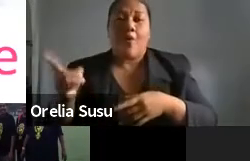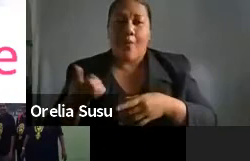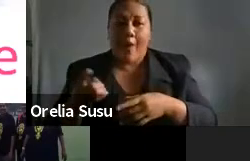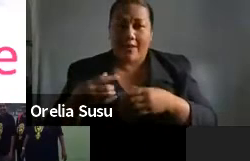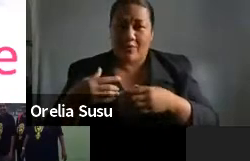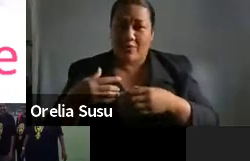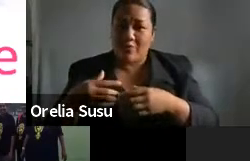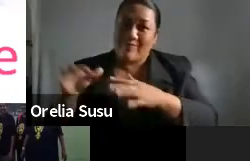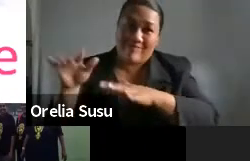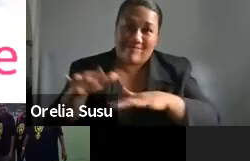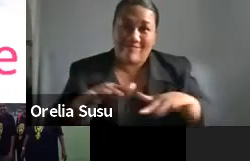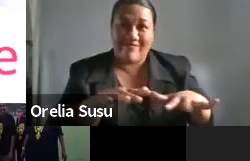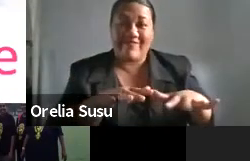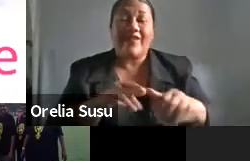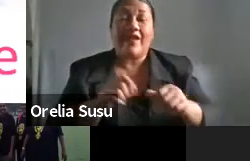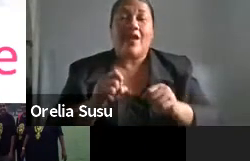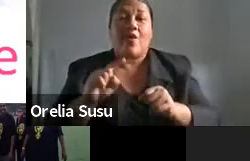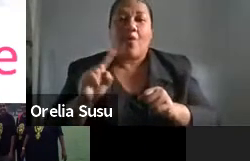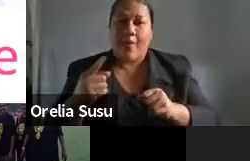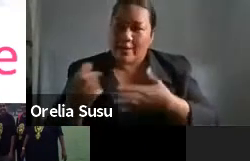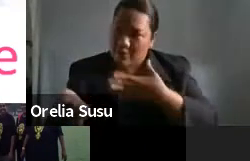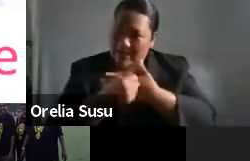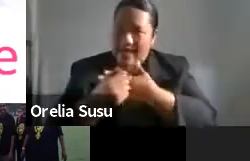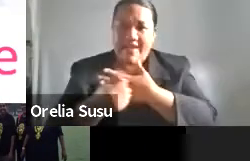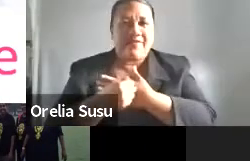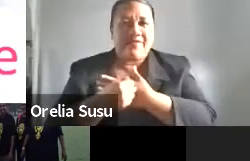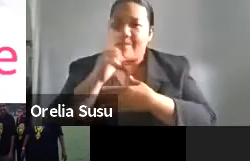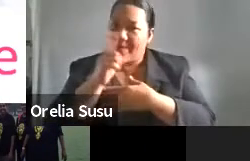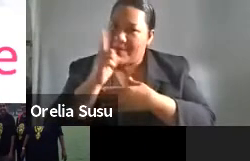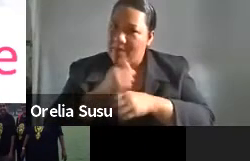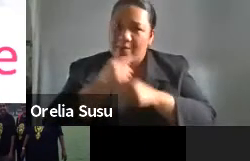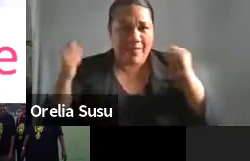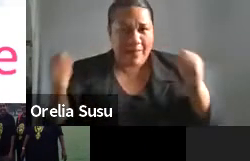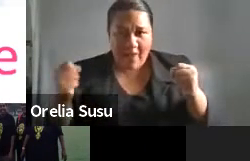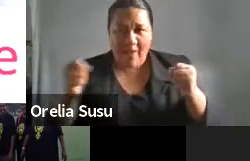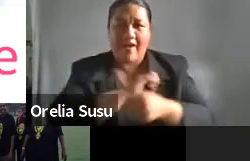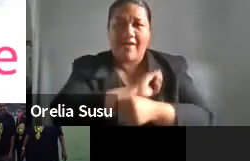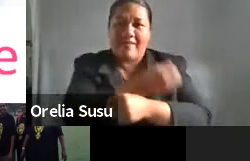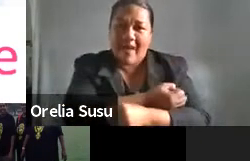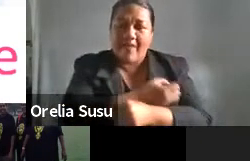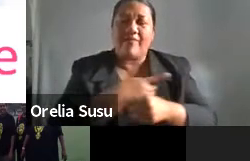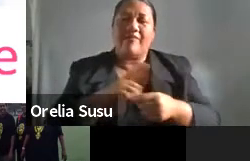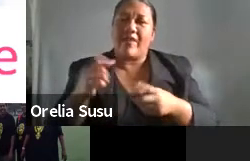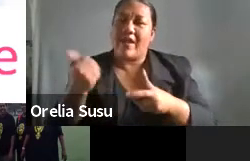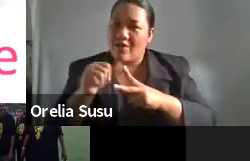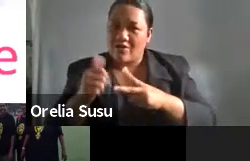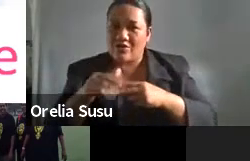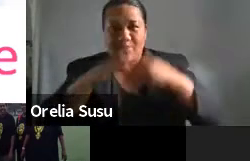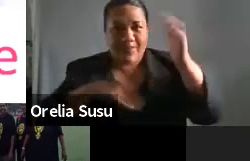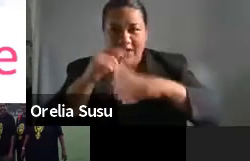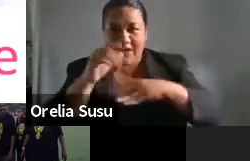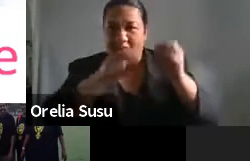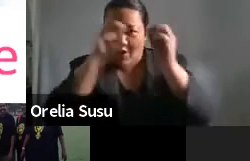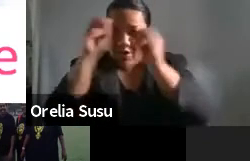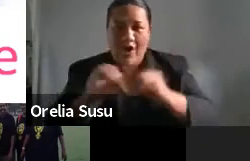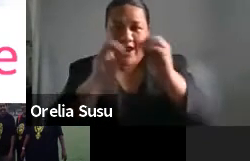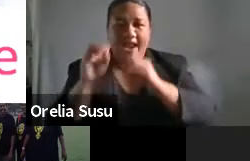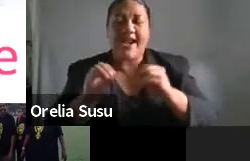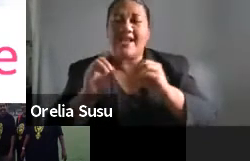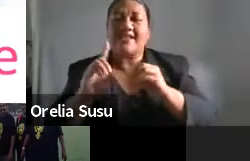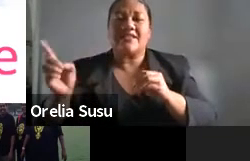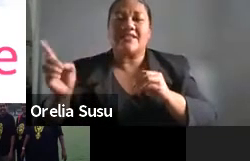you know, the, as we always say, people is power. So how are doing that and making sure that we are building and organizing ourselves